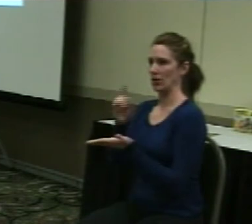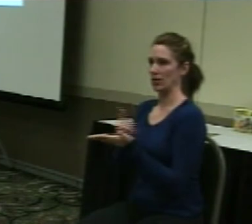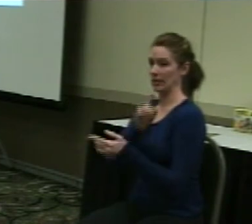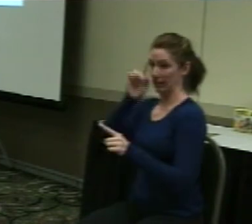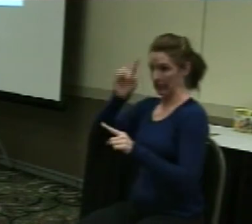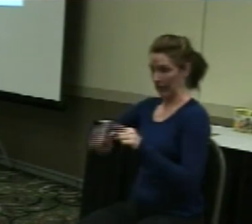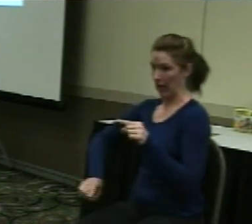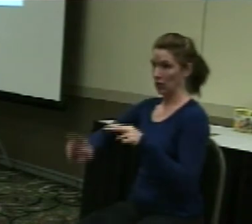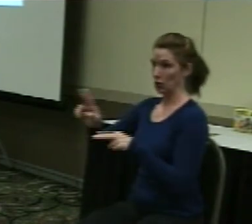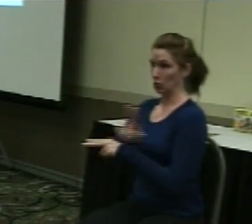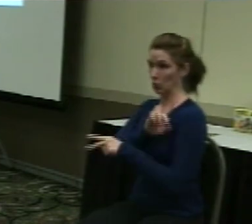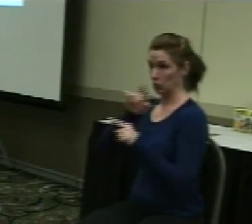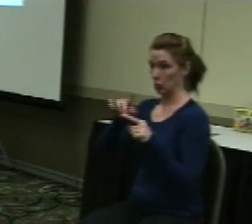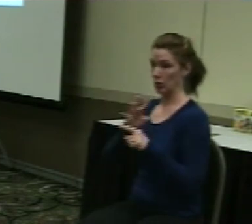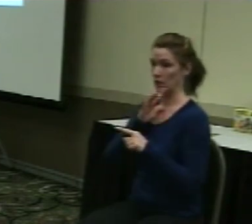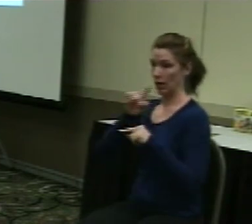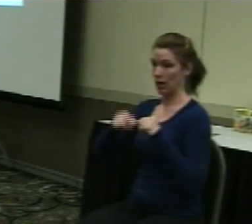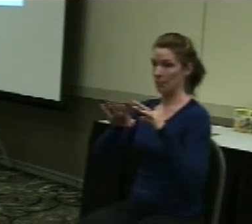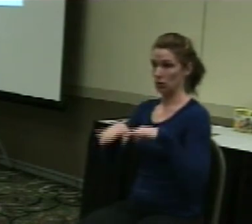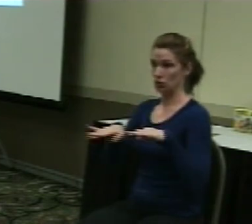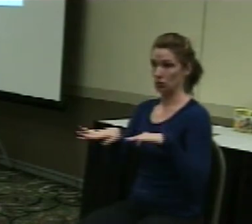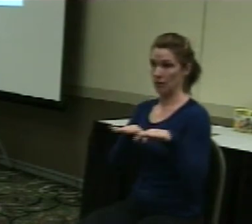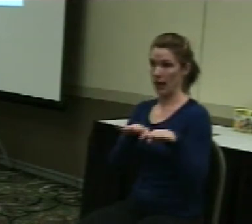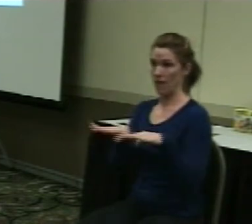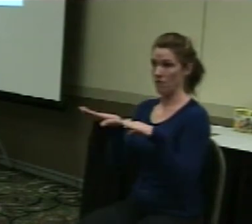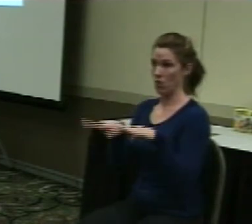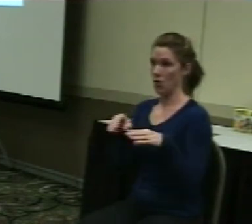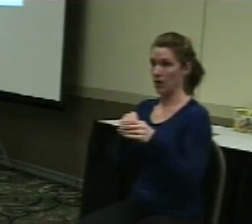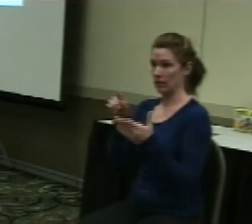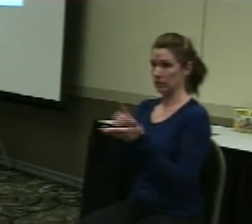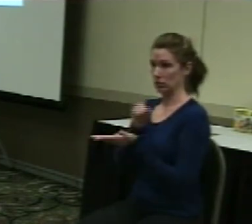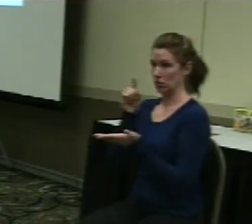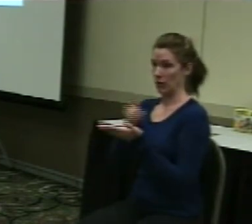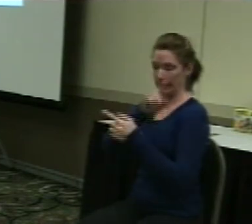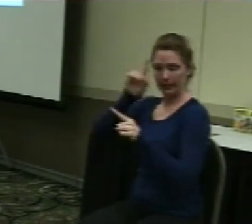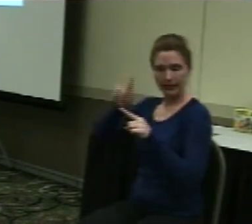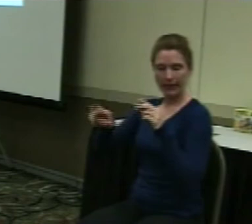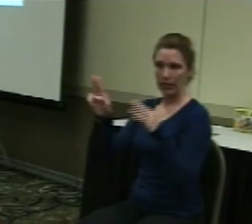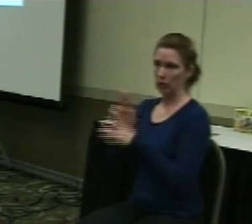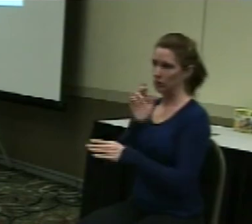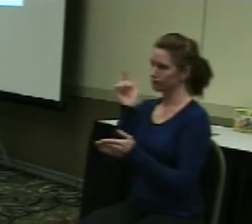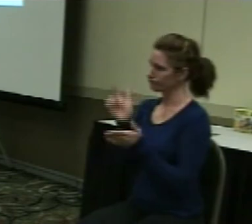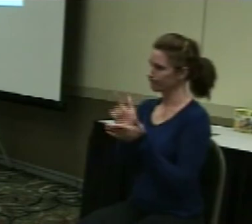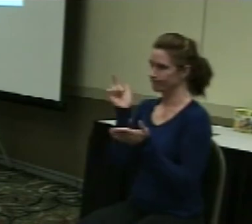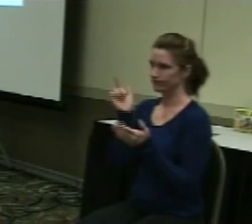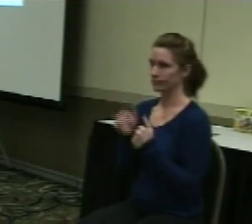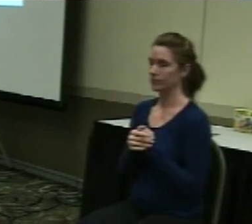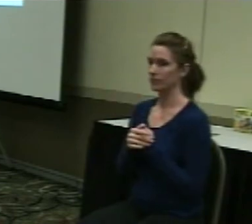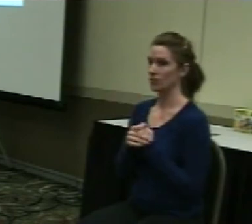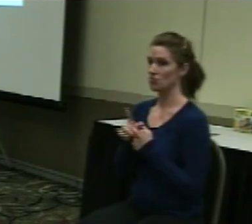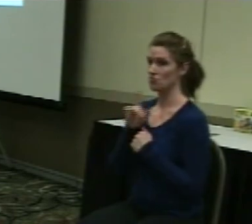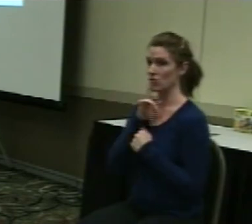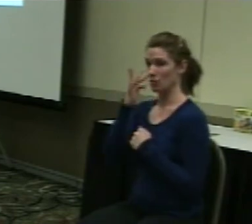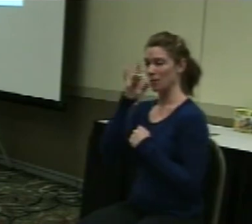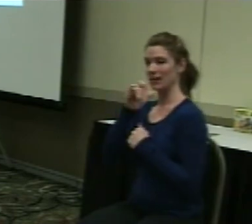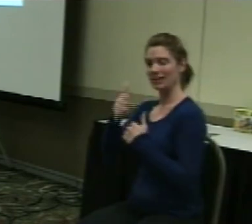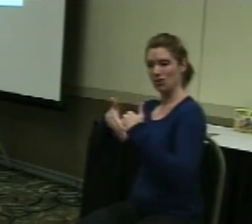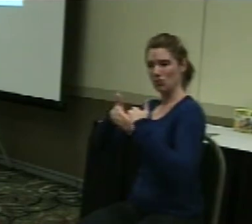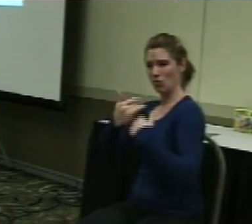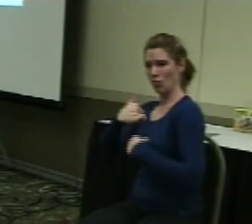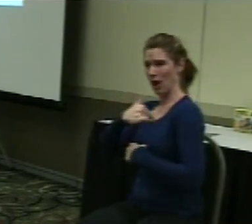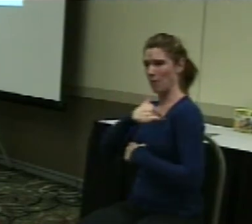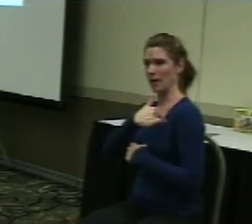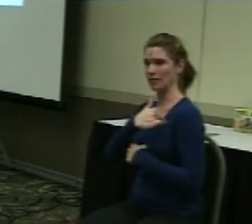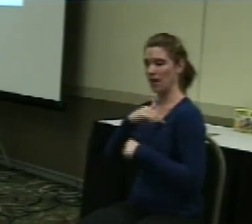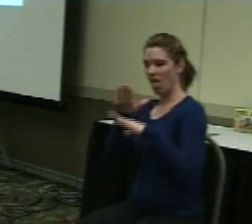cannot use when you're talking about children's behavior. They really and truly are, because they don't help us.